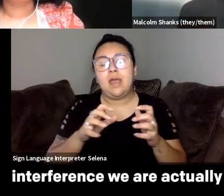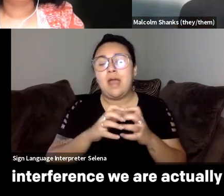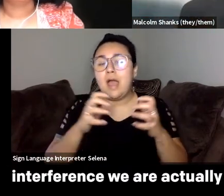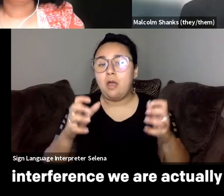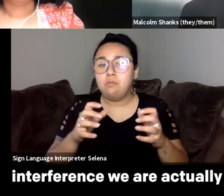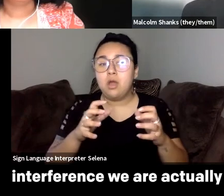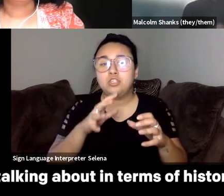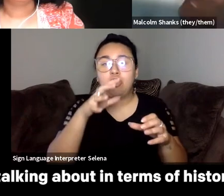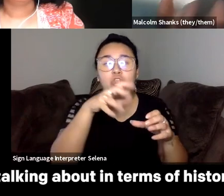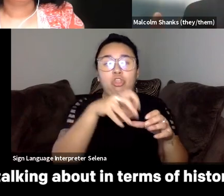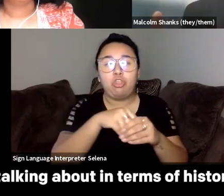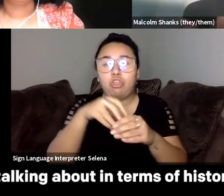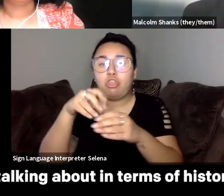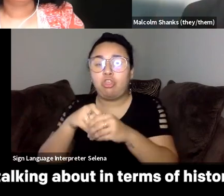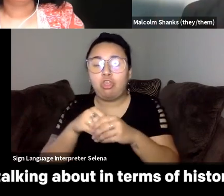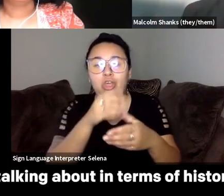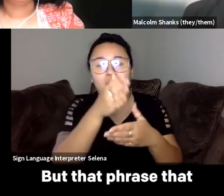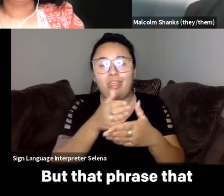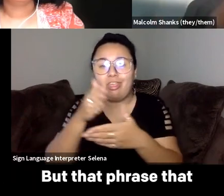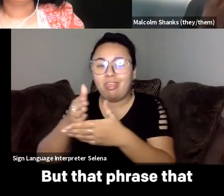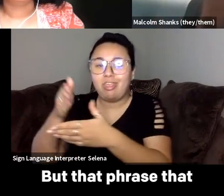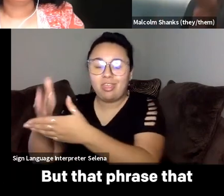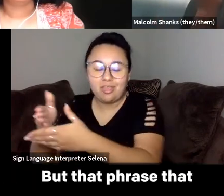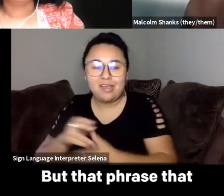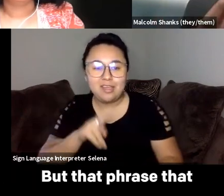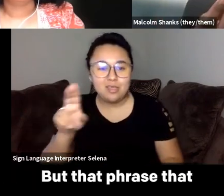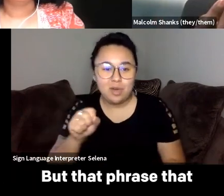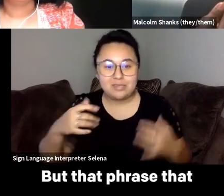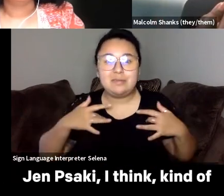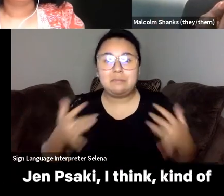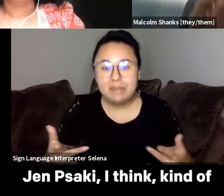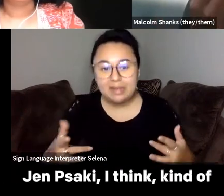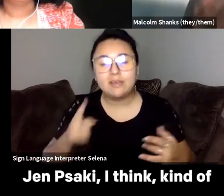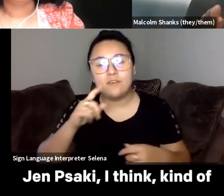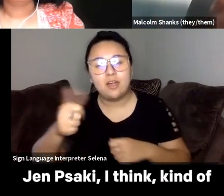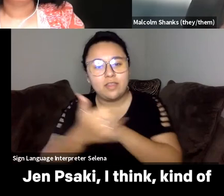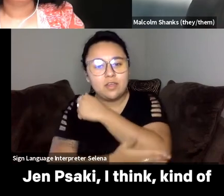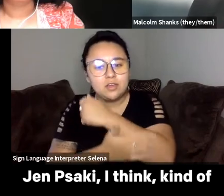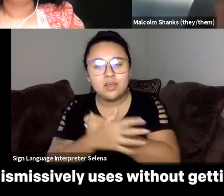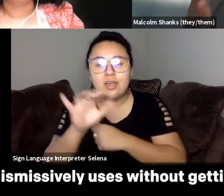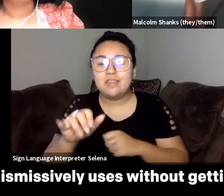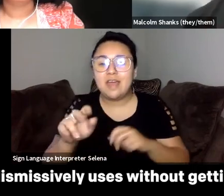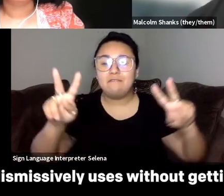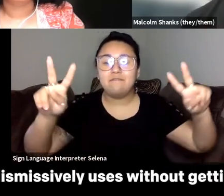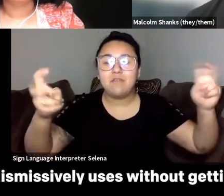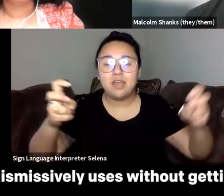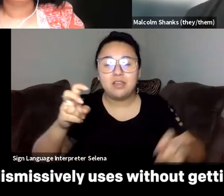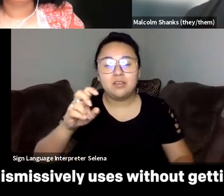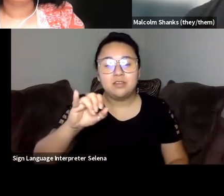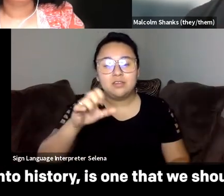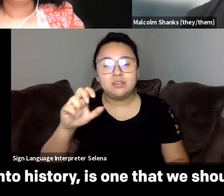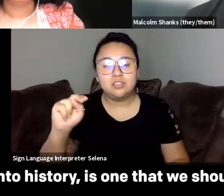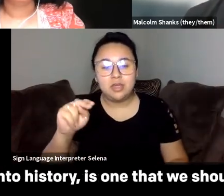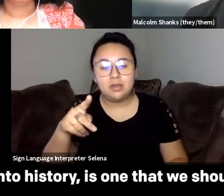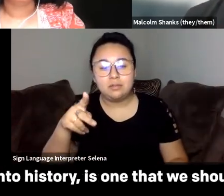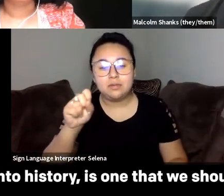interference we are actually talking about in terms of history. But that phrase that Jen Psaki, I think, kind of dismissively uses without getting